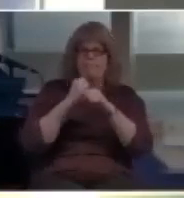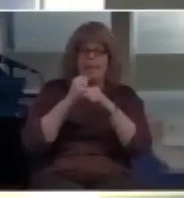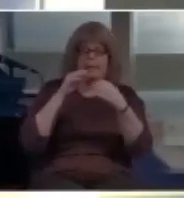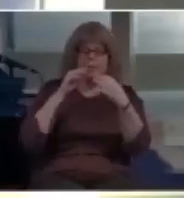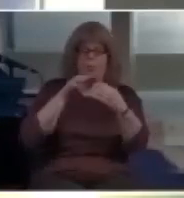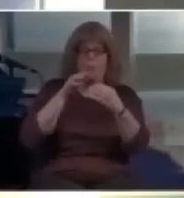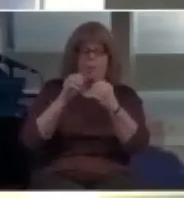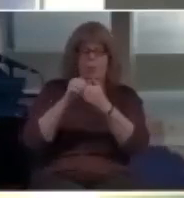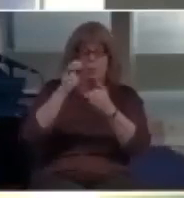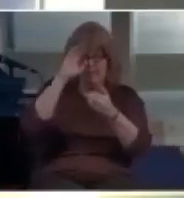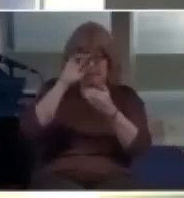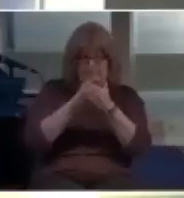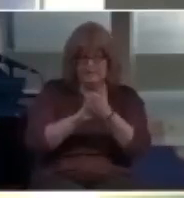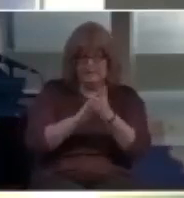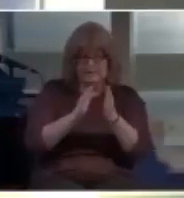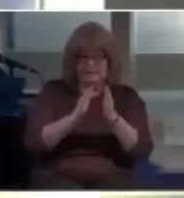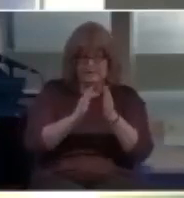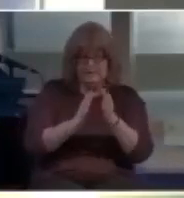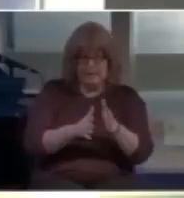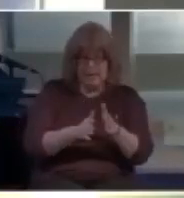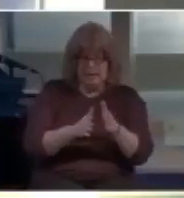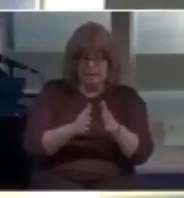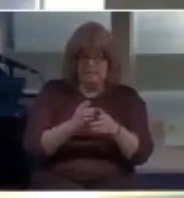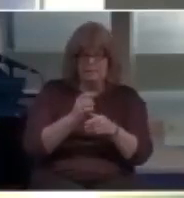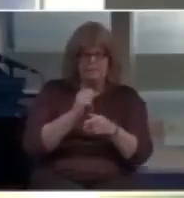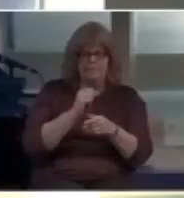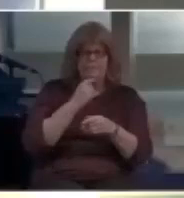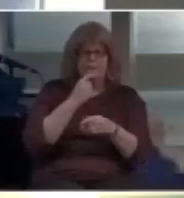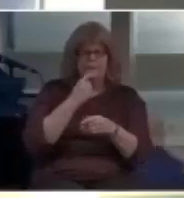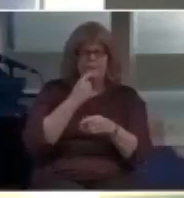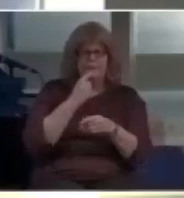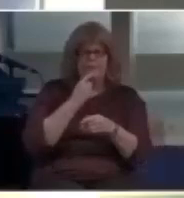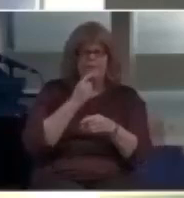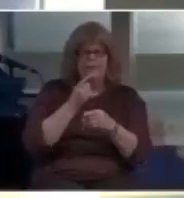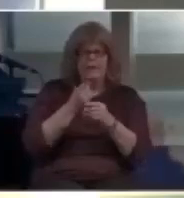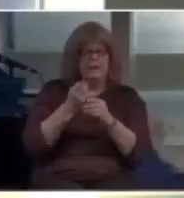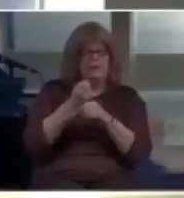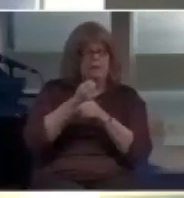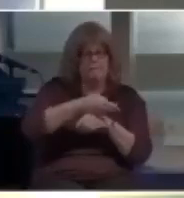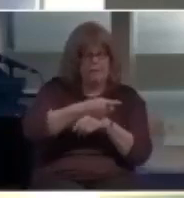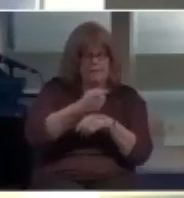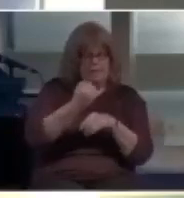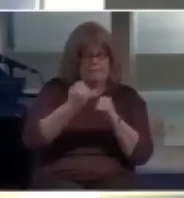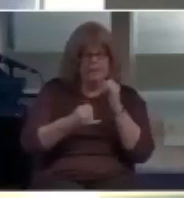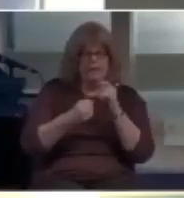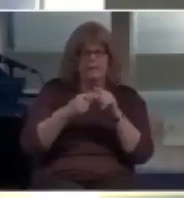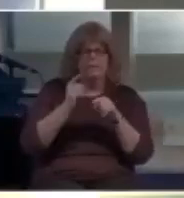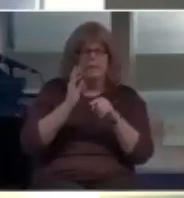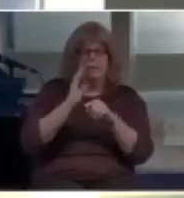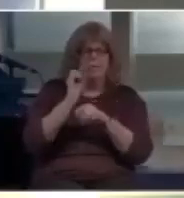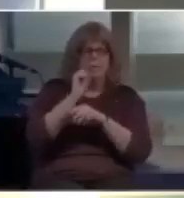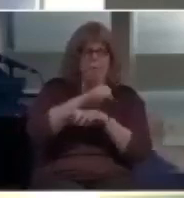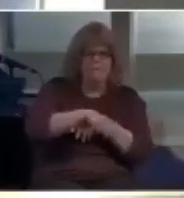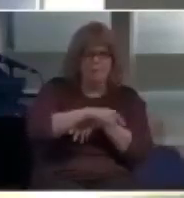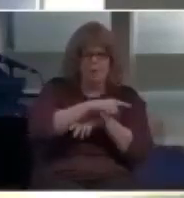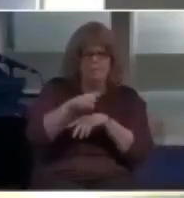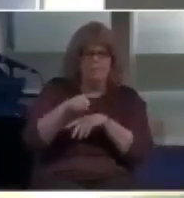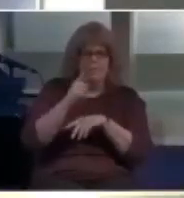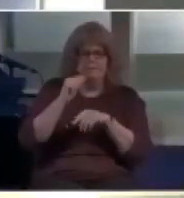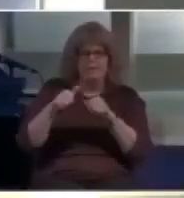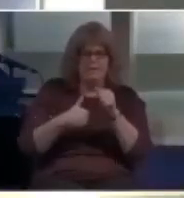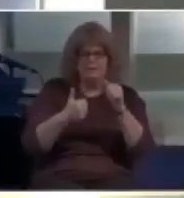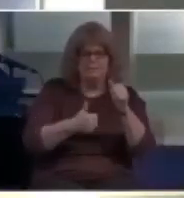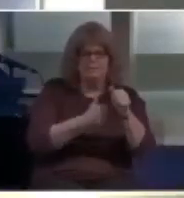the saints, which he doesn't. Notice it doesn't say he defeats them finally, but he does overcome them because he's driven them